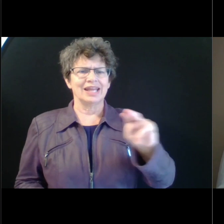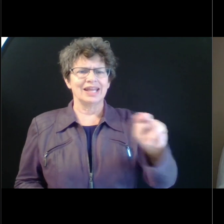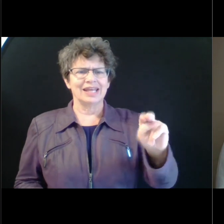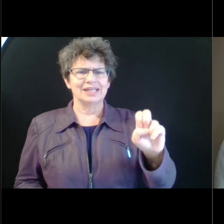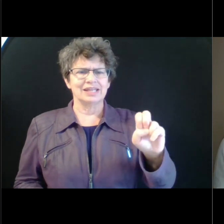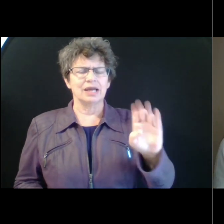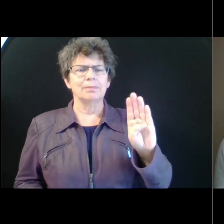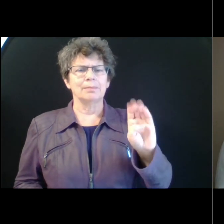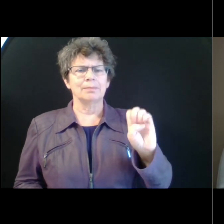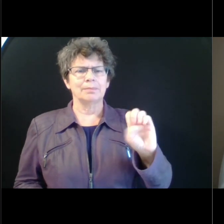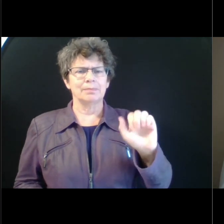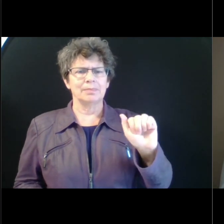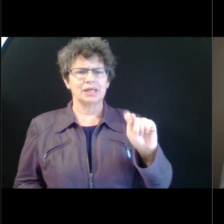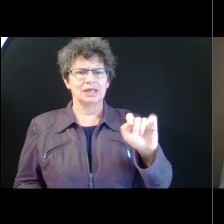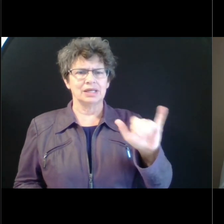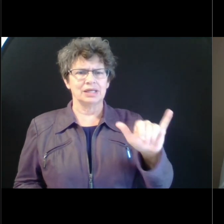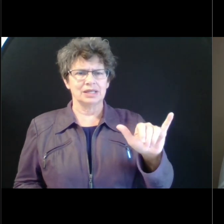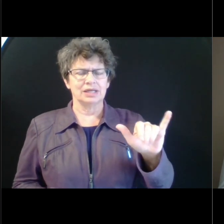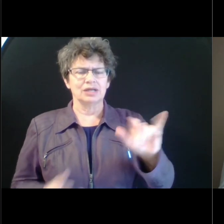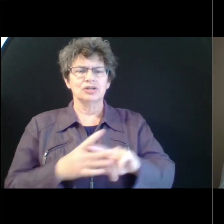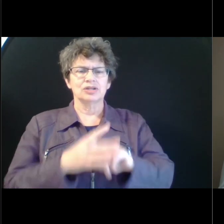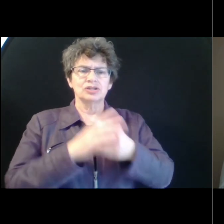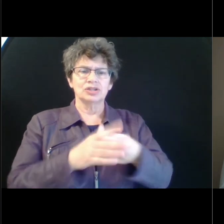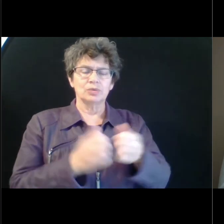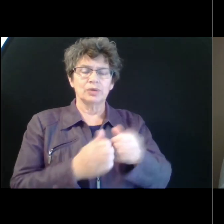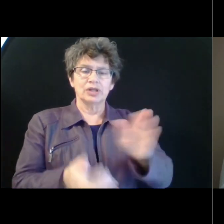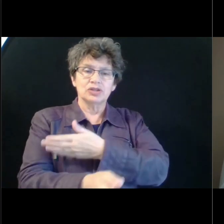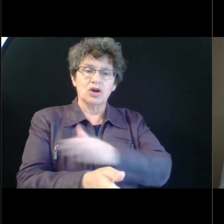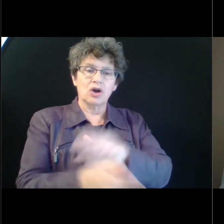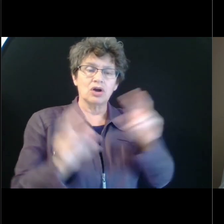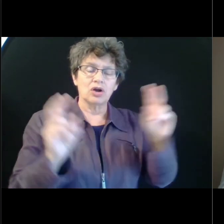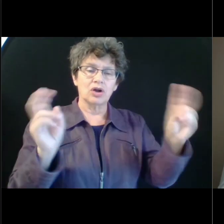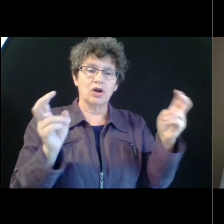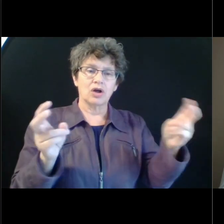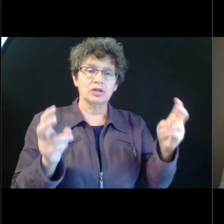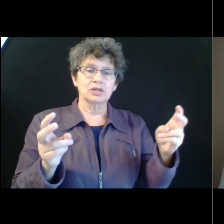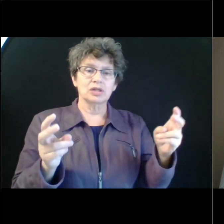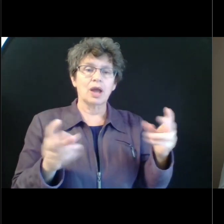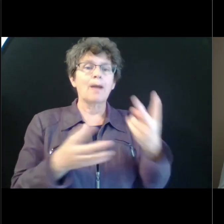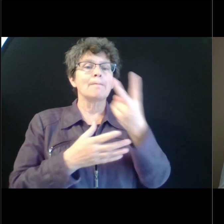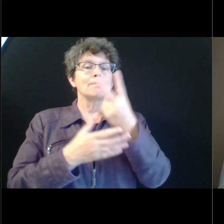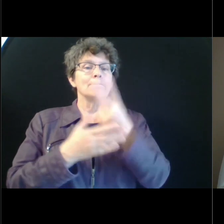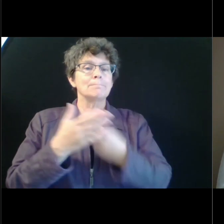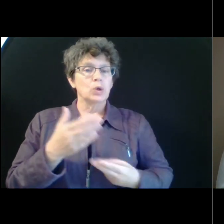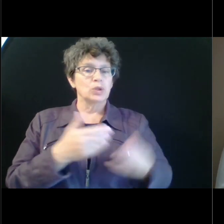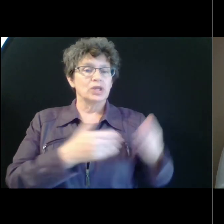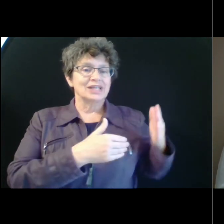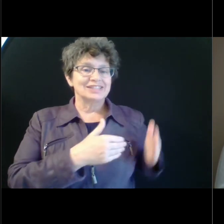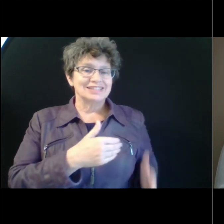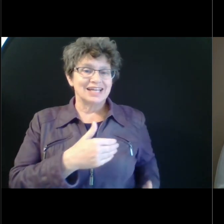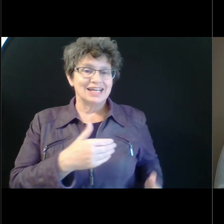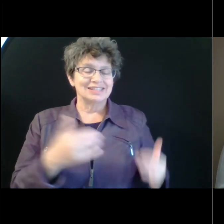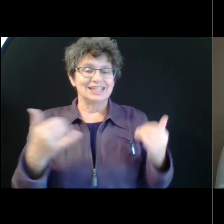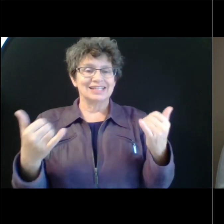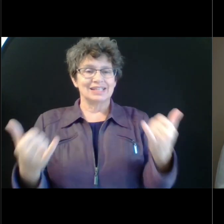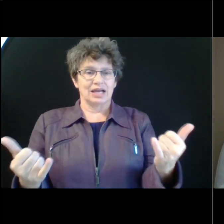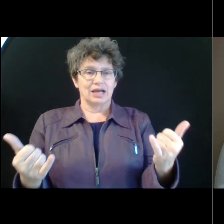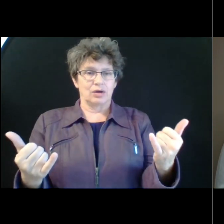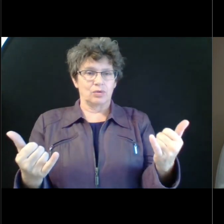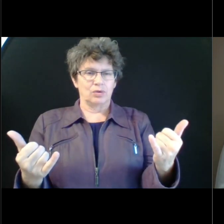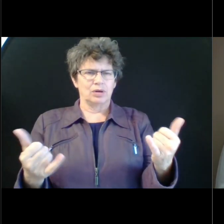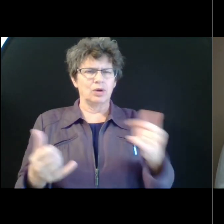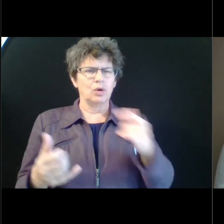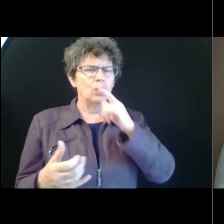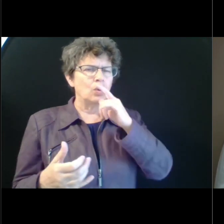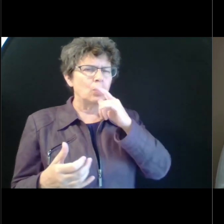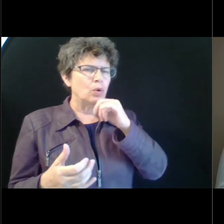by playing a song called Both Sides Now at the beginning of her presentation. Who was the artist of the song that she